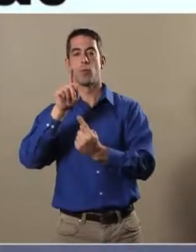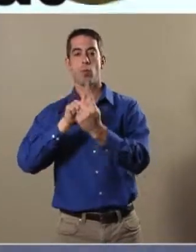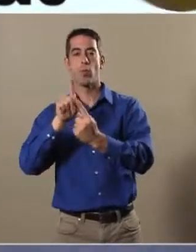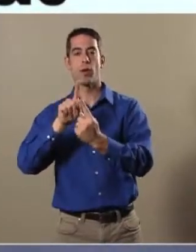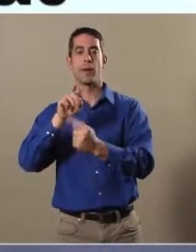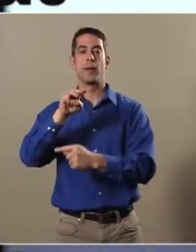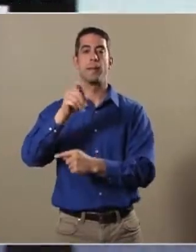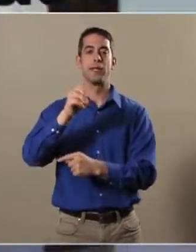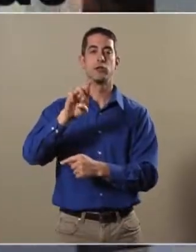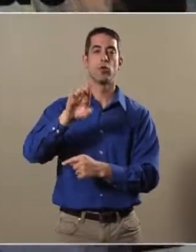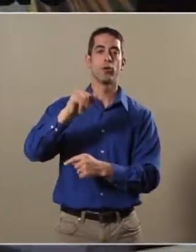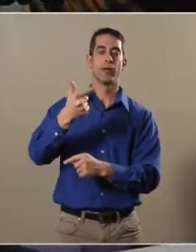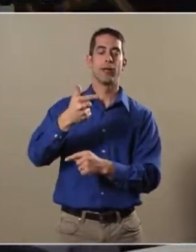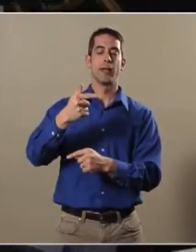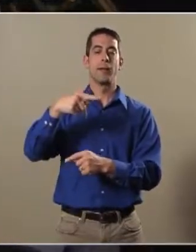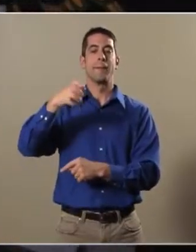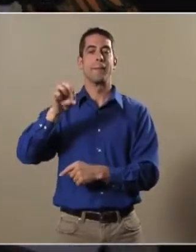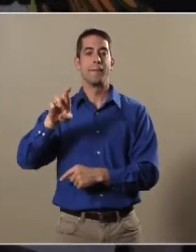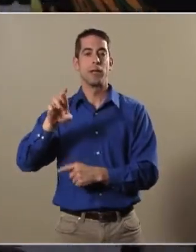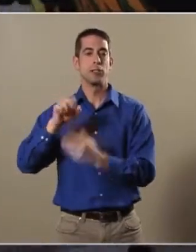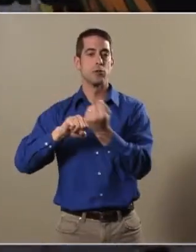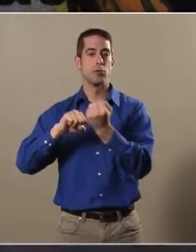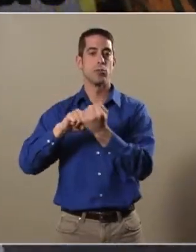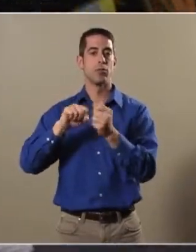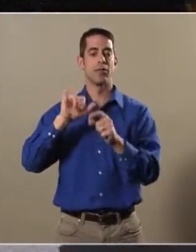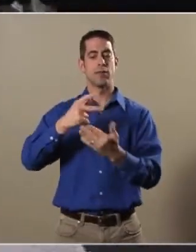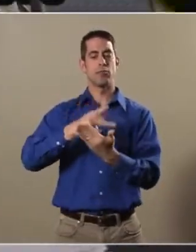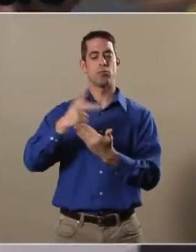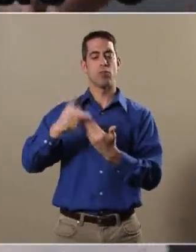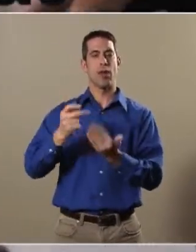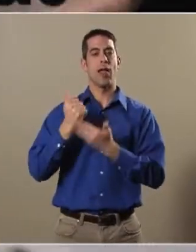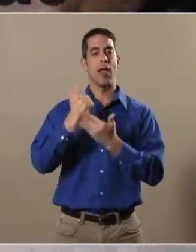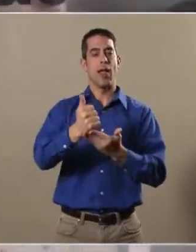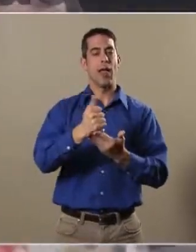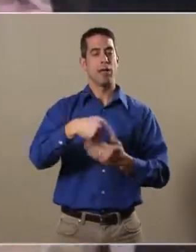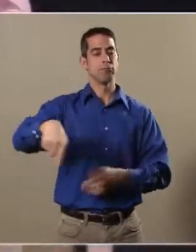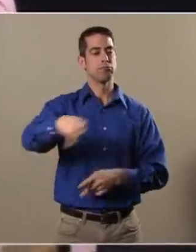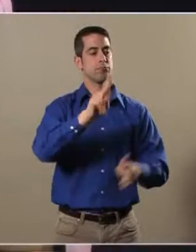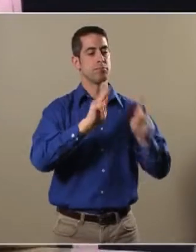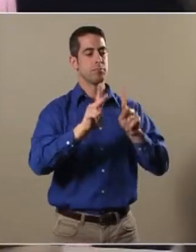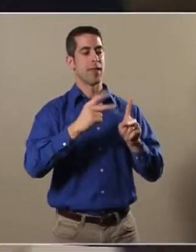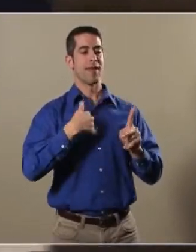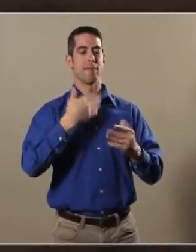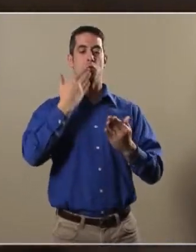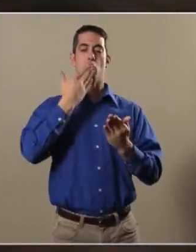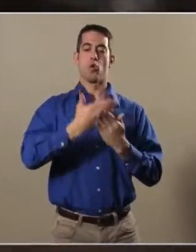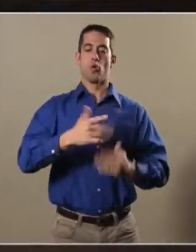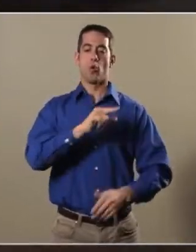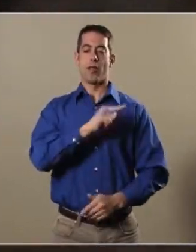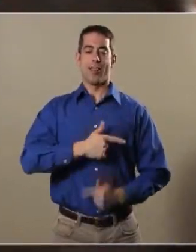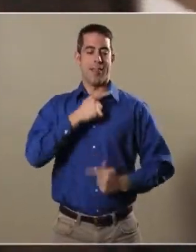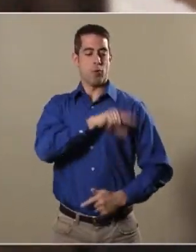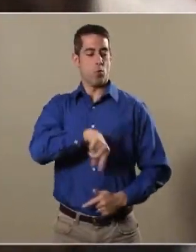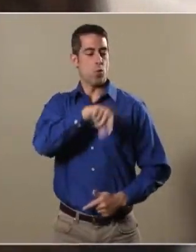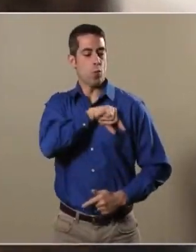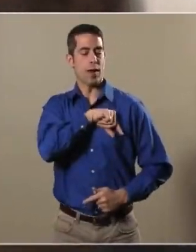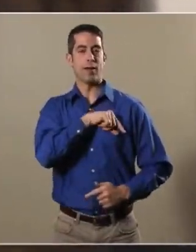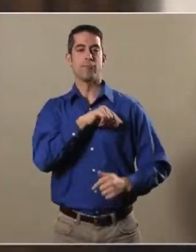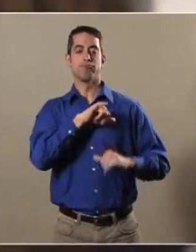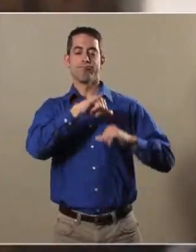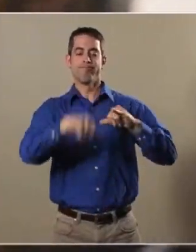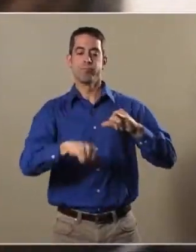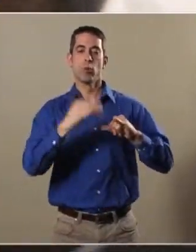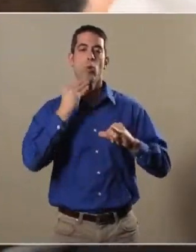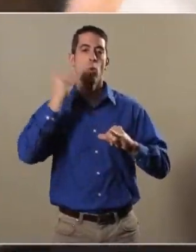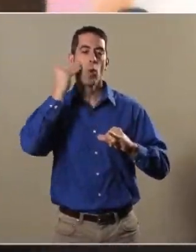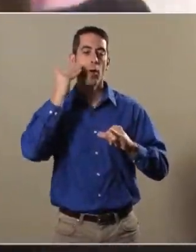living services. The purpose of the program is to help these consumers maintain a high quality of life and live independently in their own